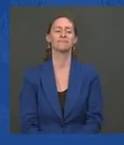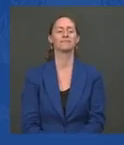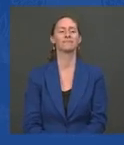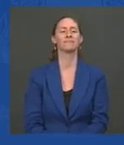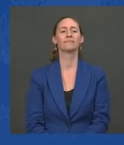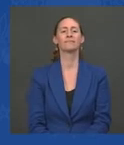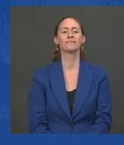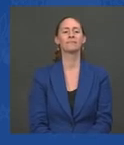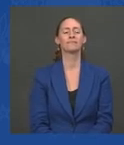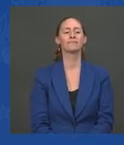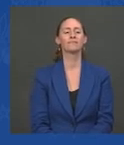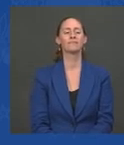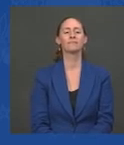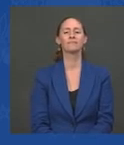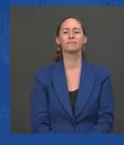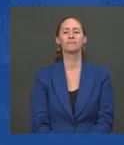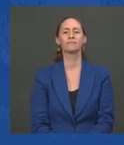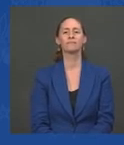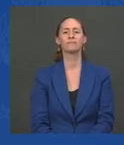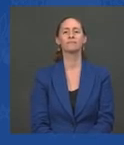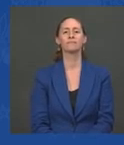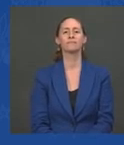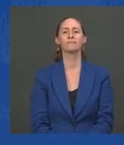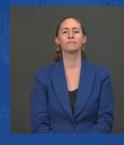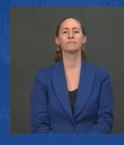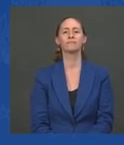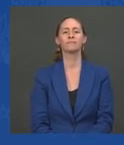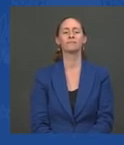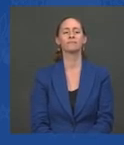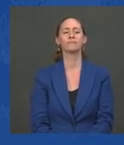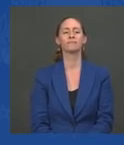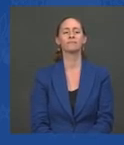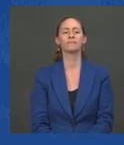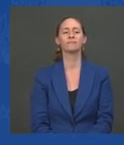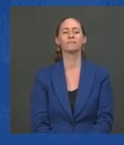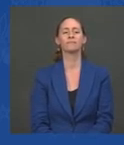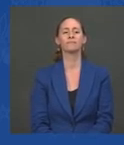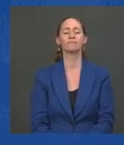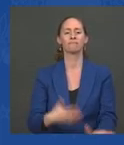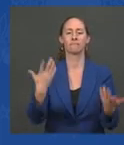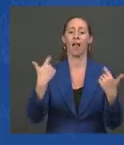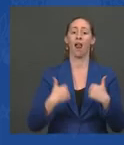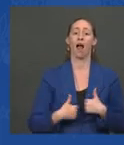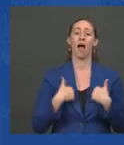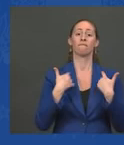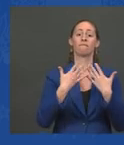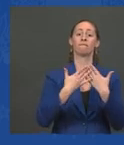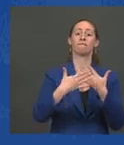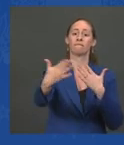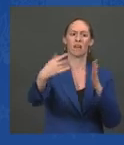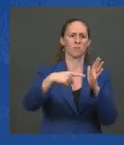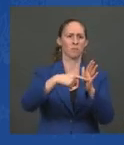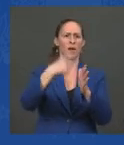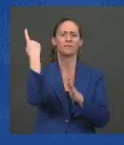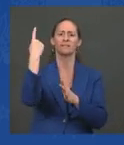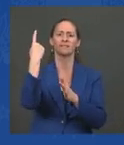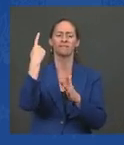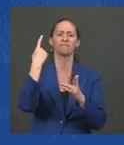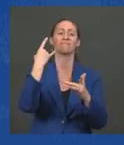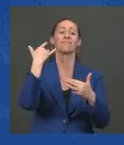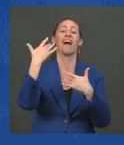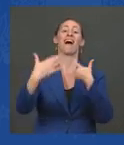It says, that once in a lifetime, that tidal wave of justice rises up, and